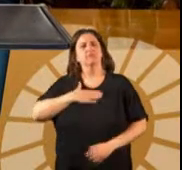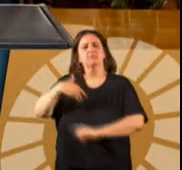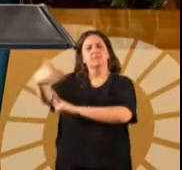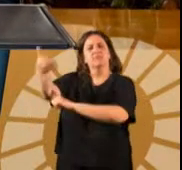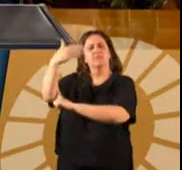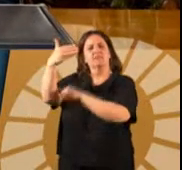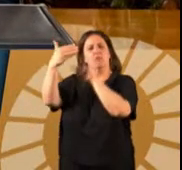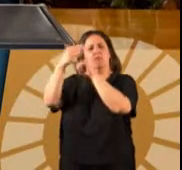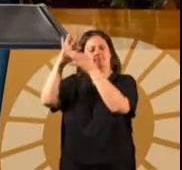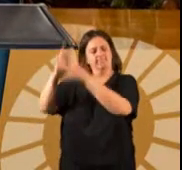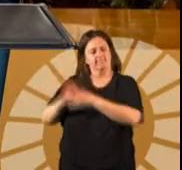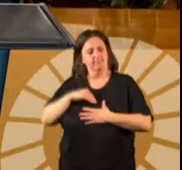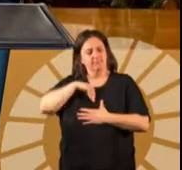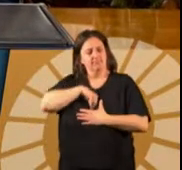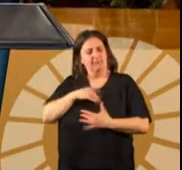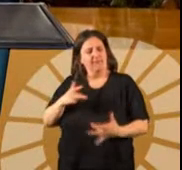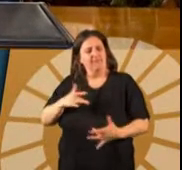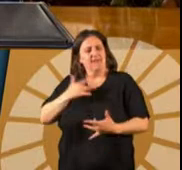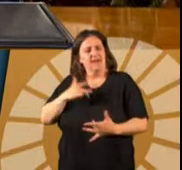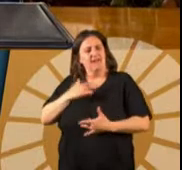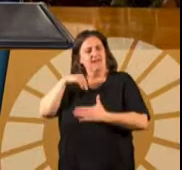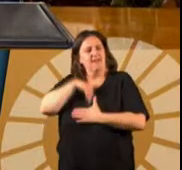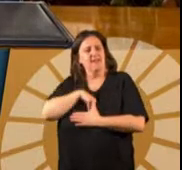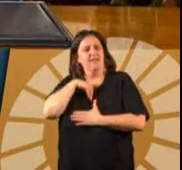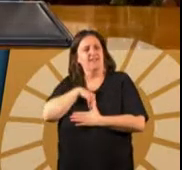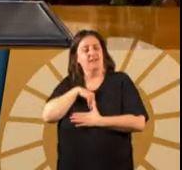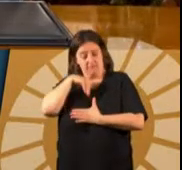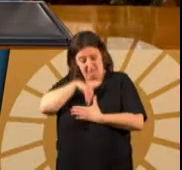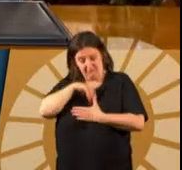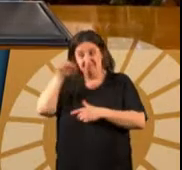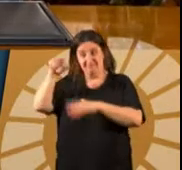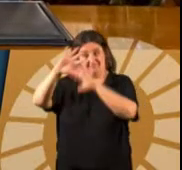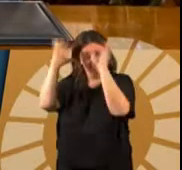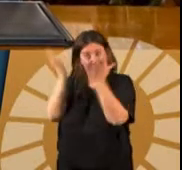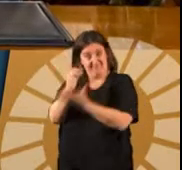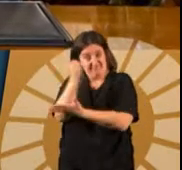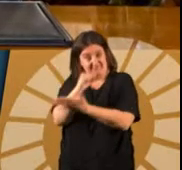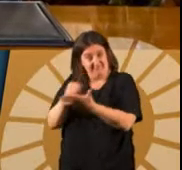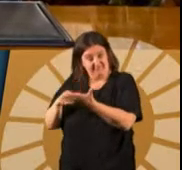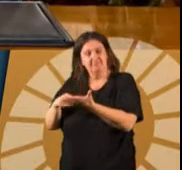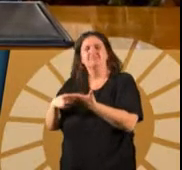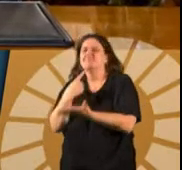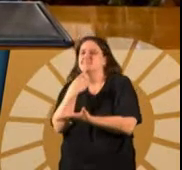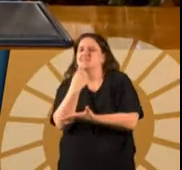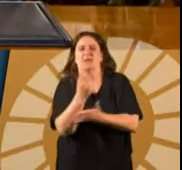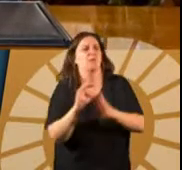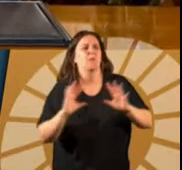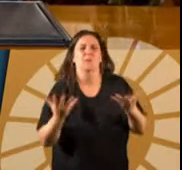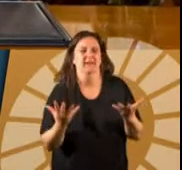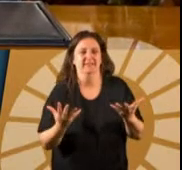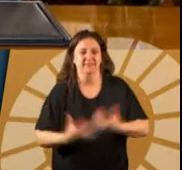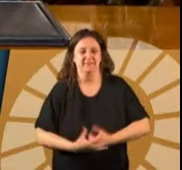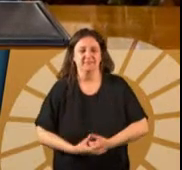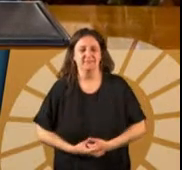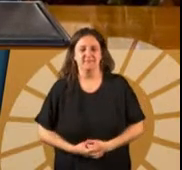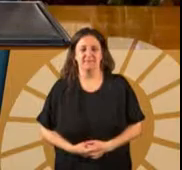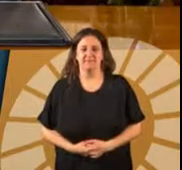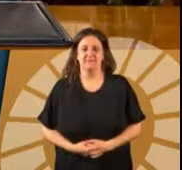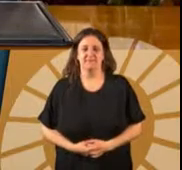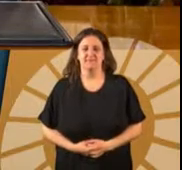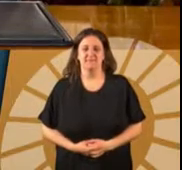otras cosas, amongst other things, it says que se modere la indigencia y that,